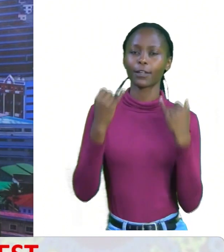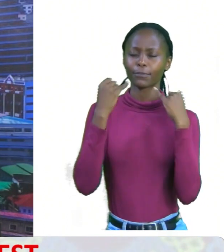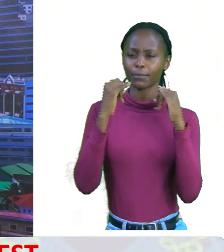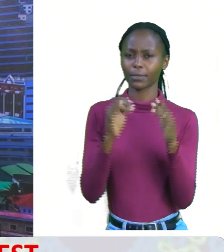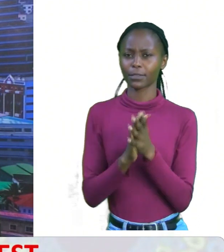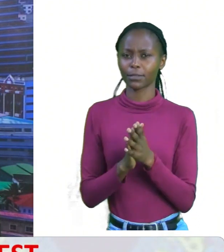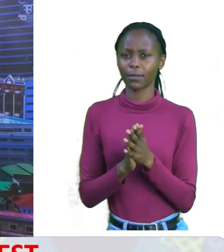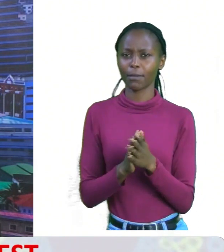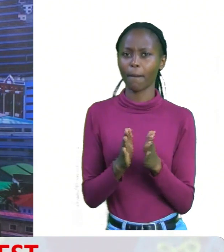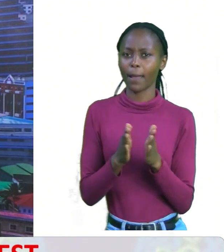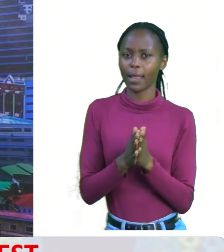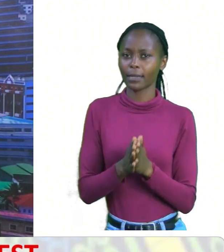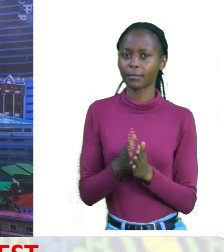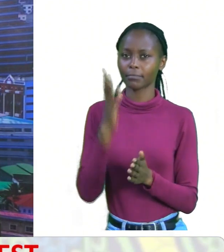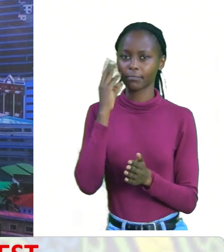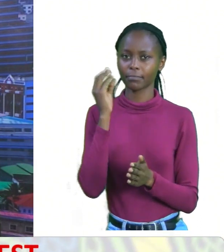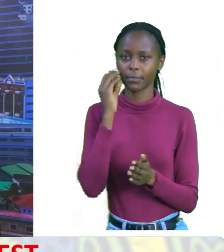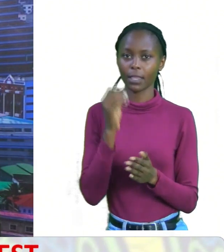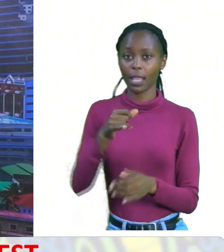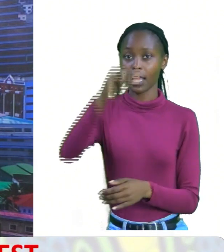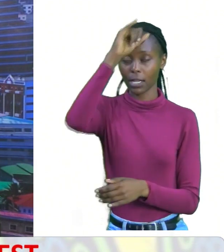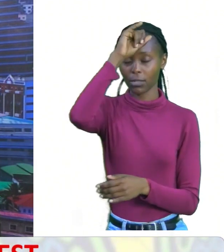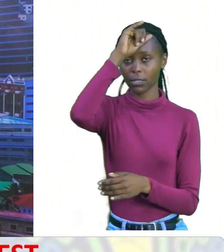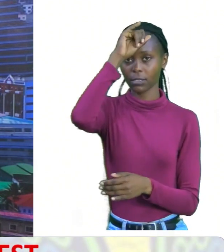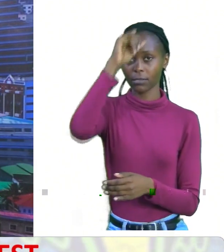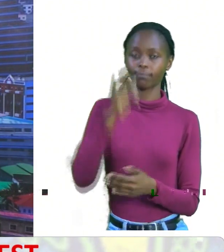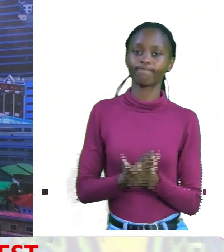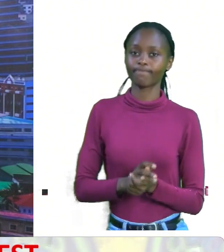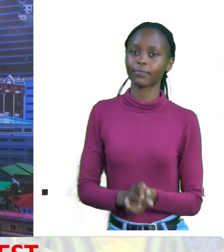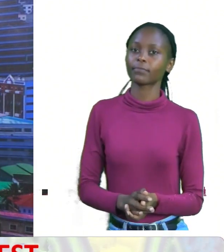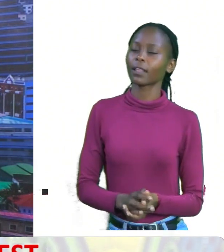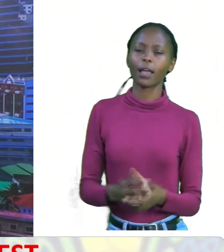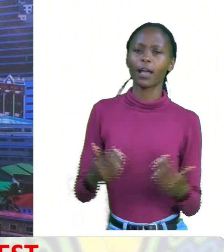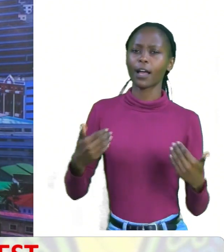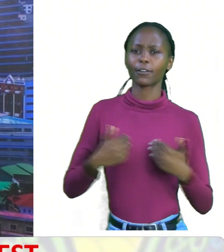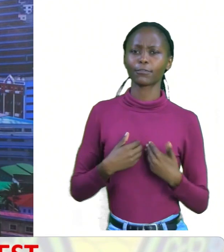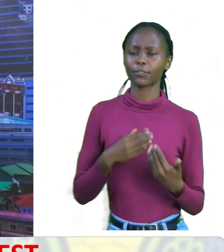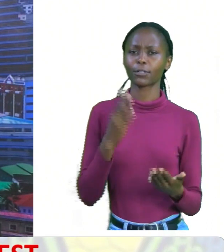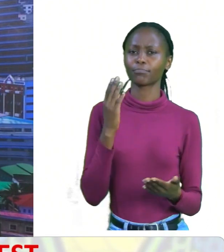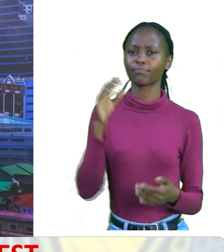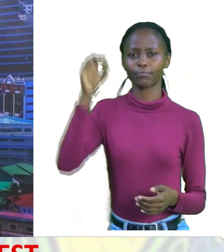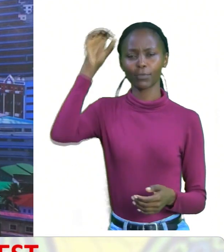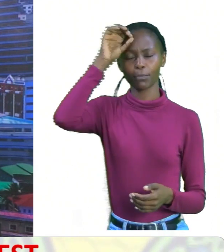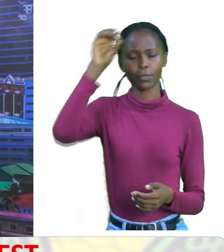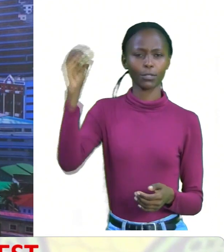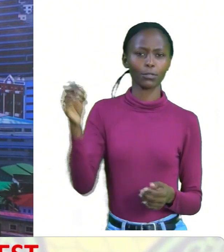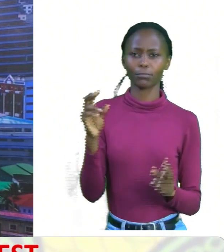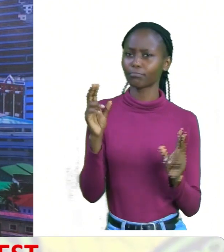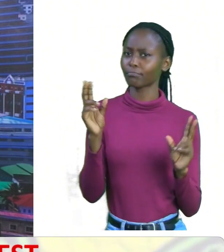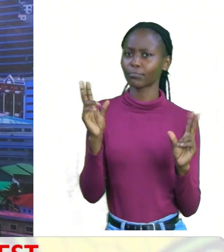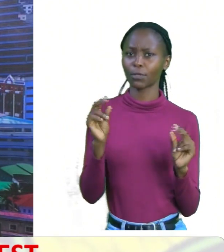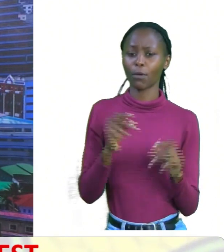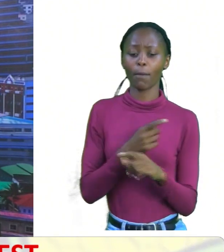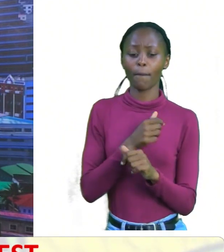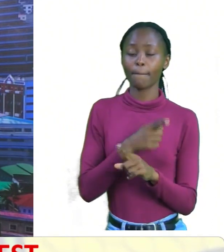experience. Ignorance is an opinion lacking information, and stupidity is an opinion that ignores a fact. So